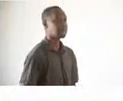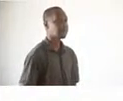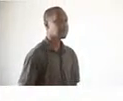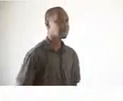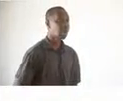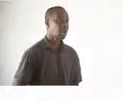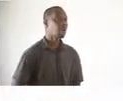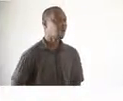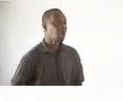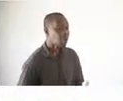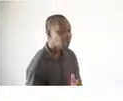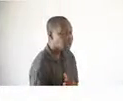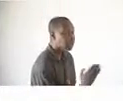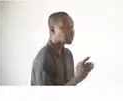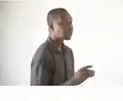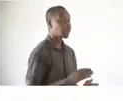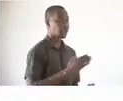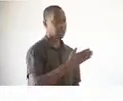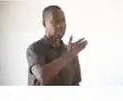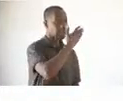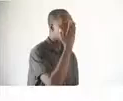We move on to the salutation.